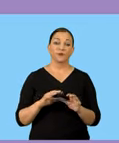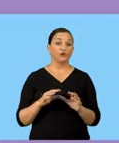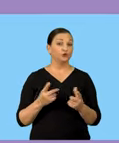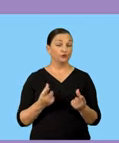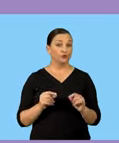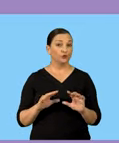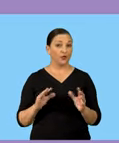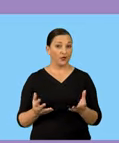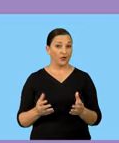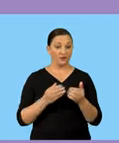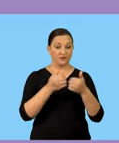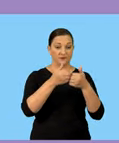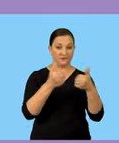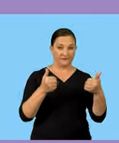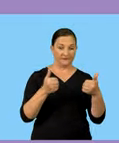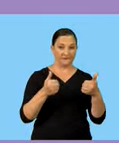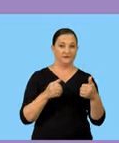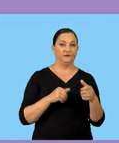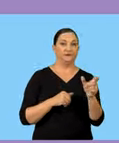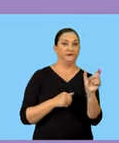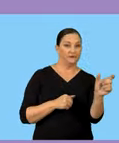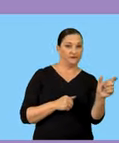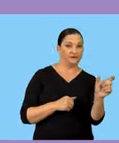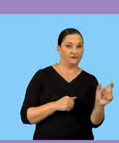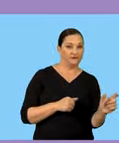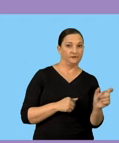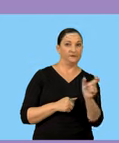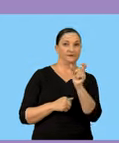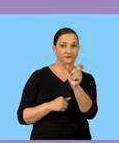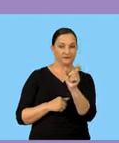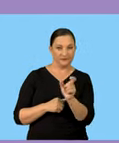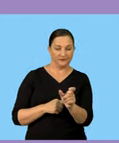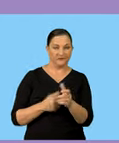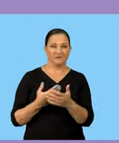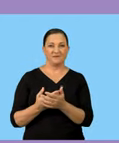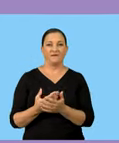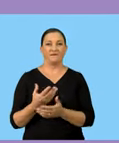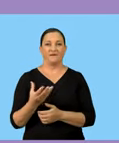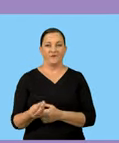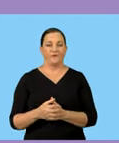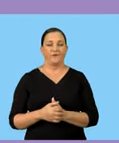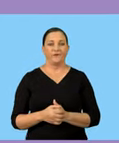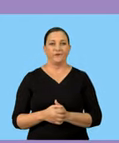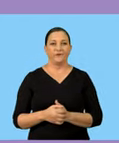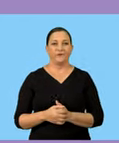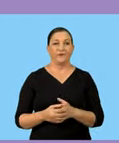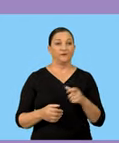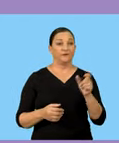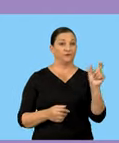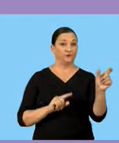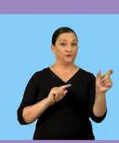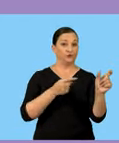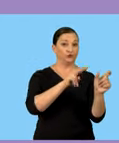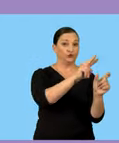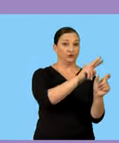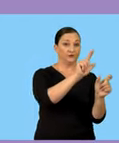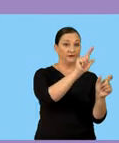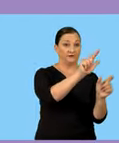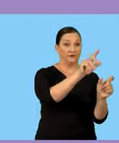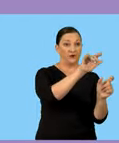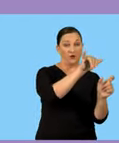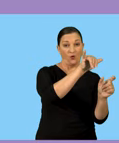means that we are going to now split them so that each term has its own divisor. So that is going to